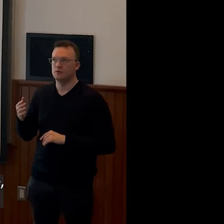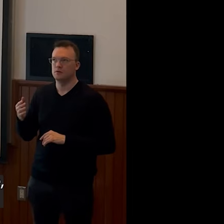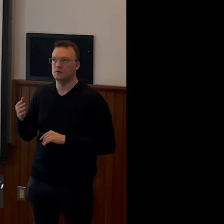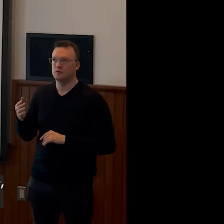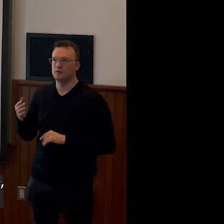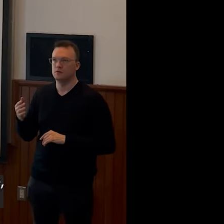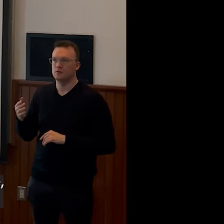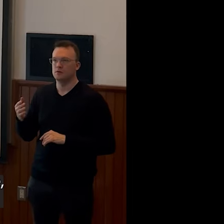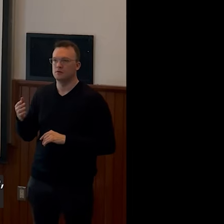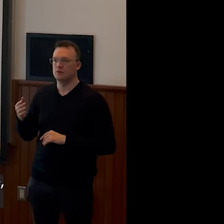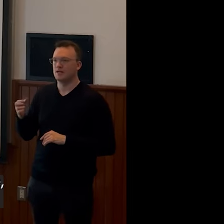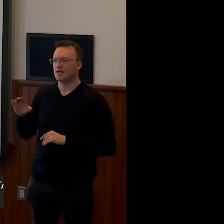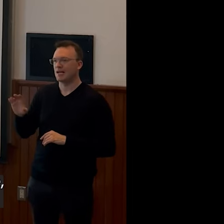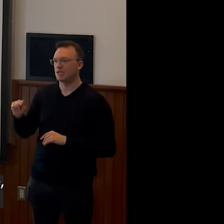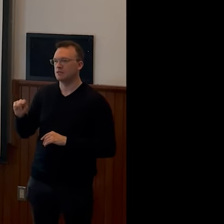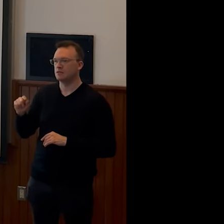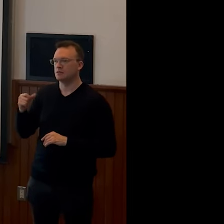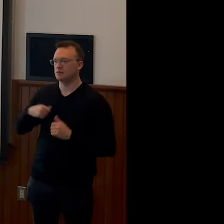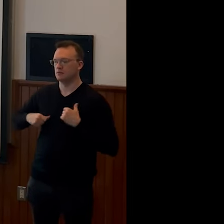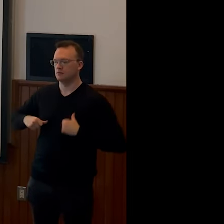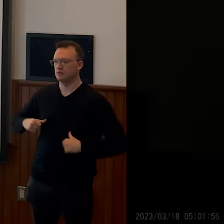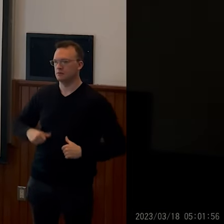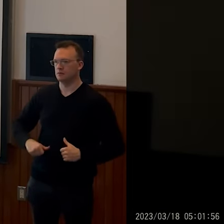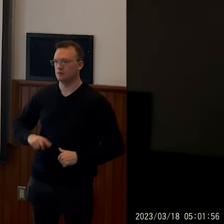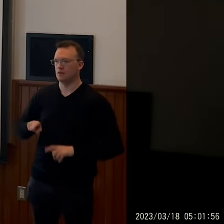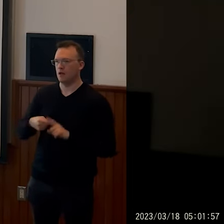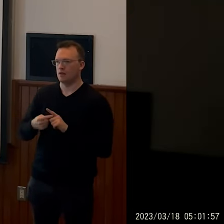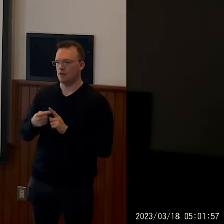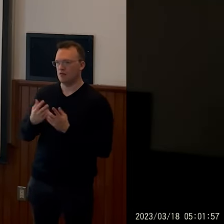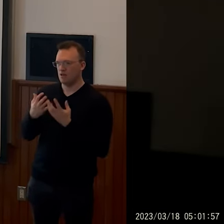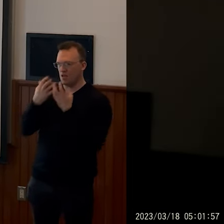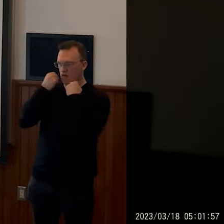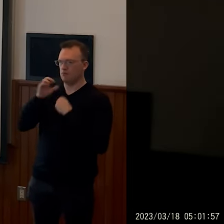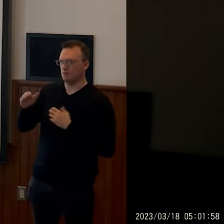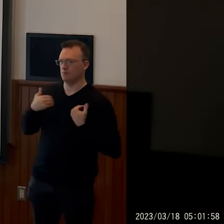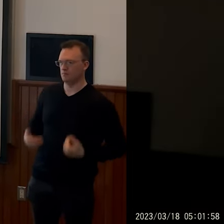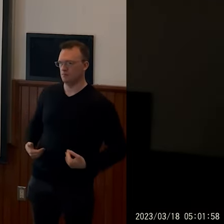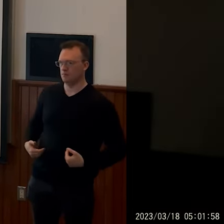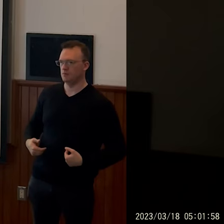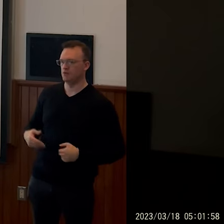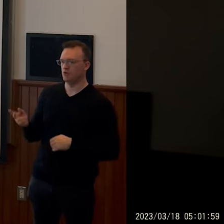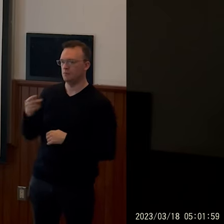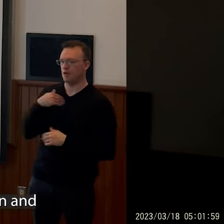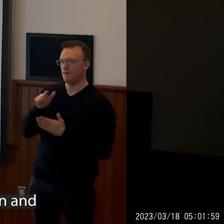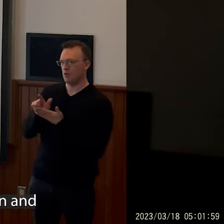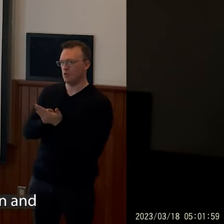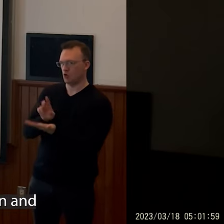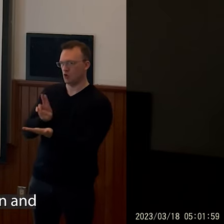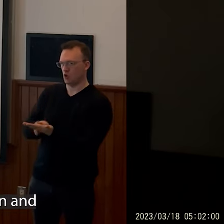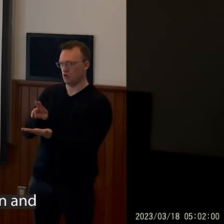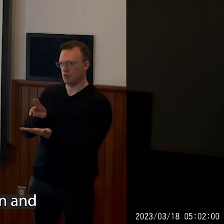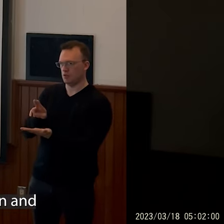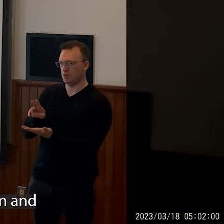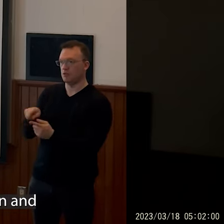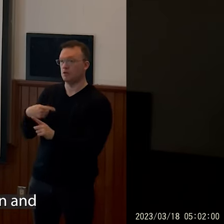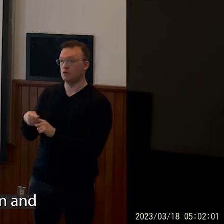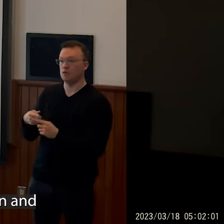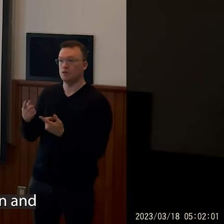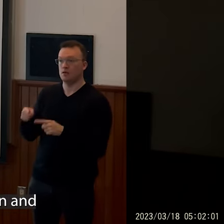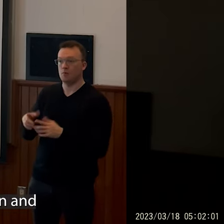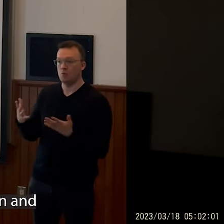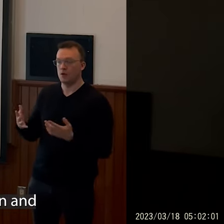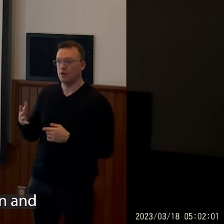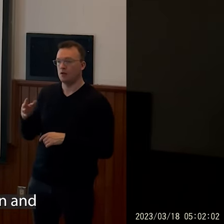to be cut and eaten. And so it was kind of, they have a legal contract, and then